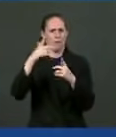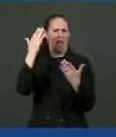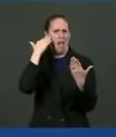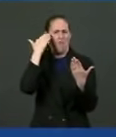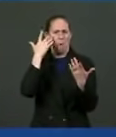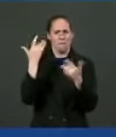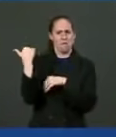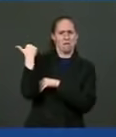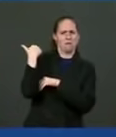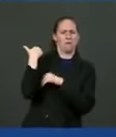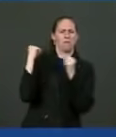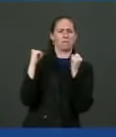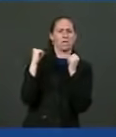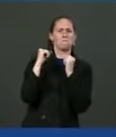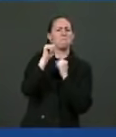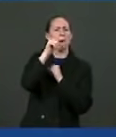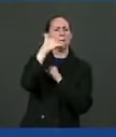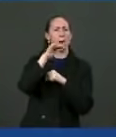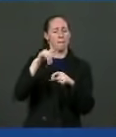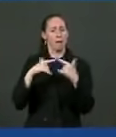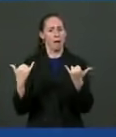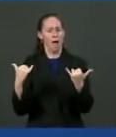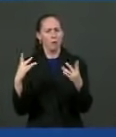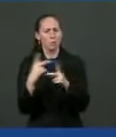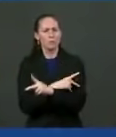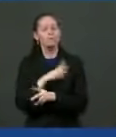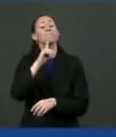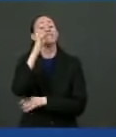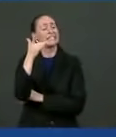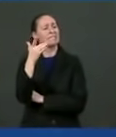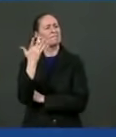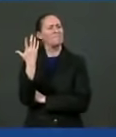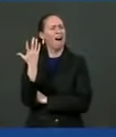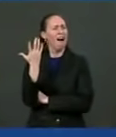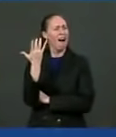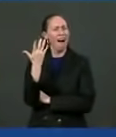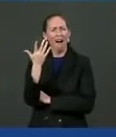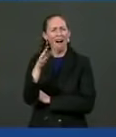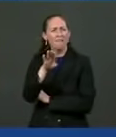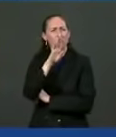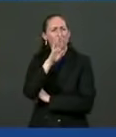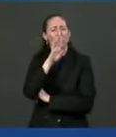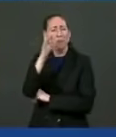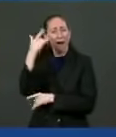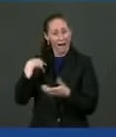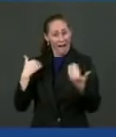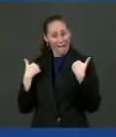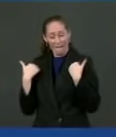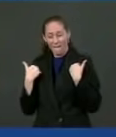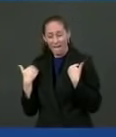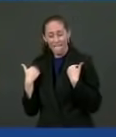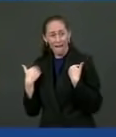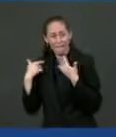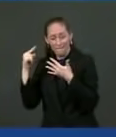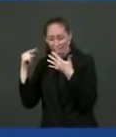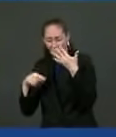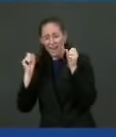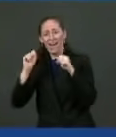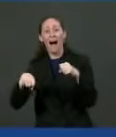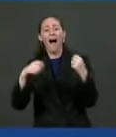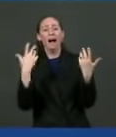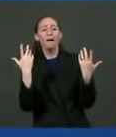more frustrating is that we have the tools to combat COVID-19, and a distinct minority of